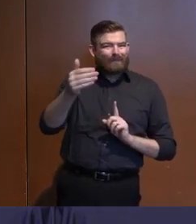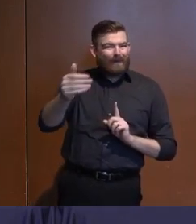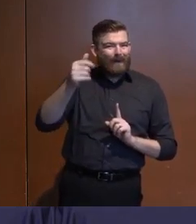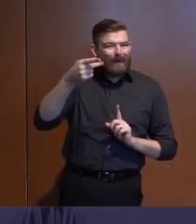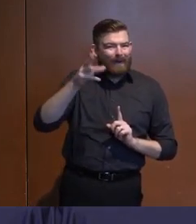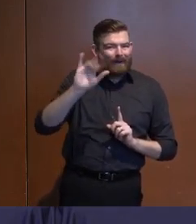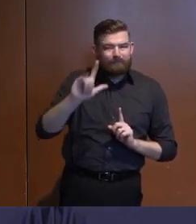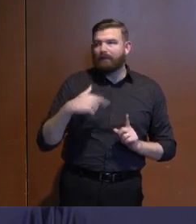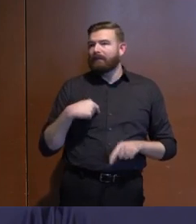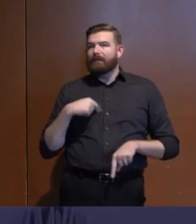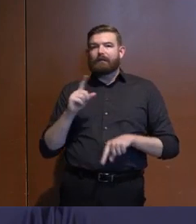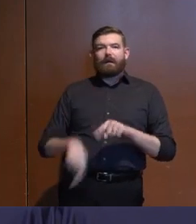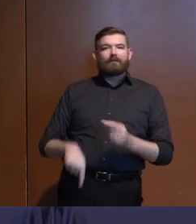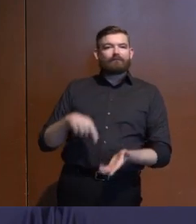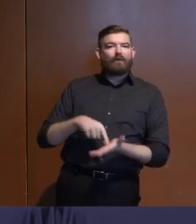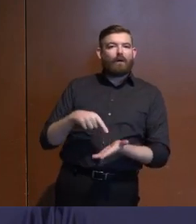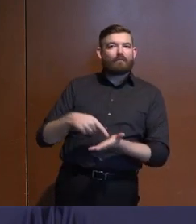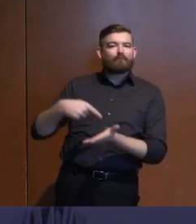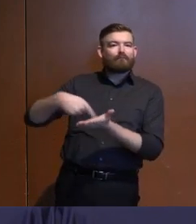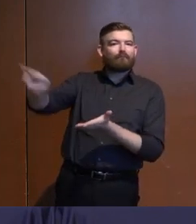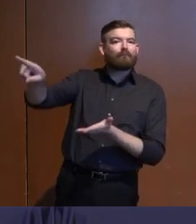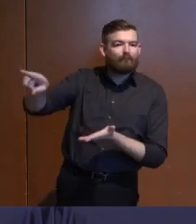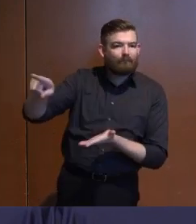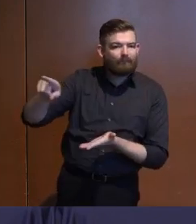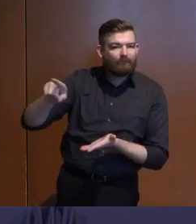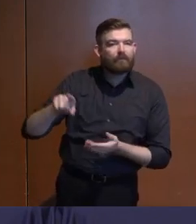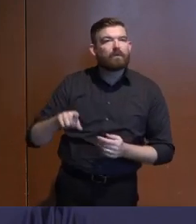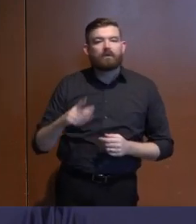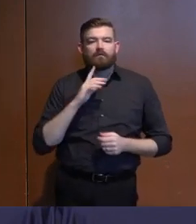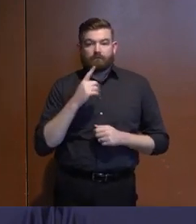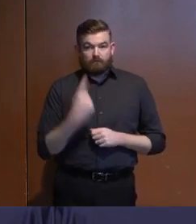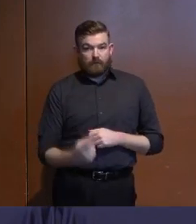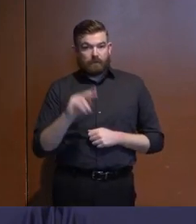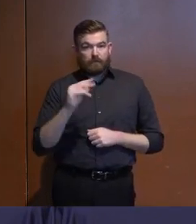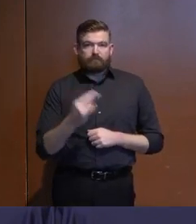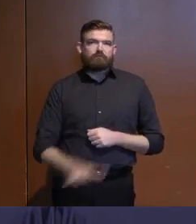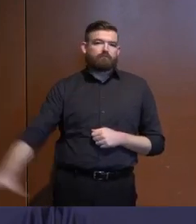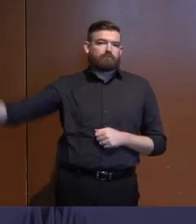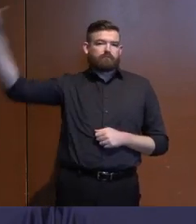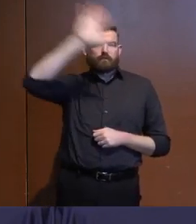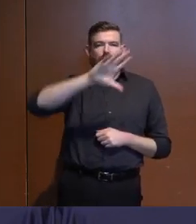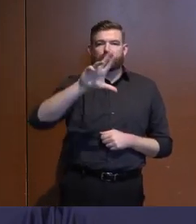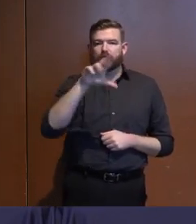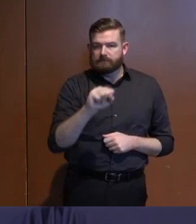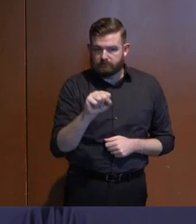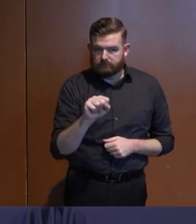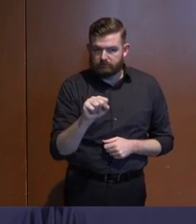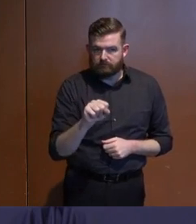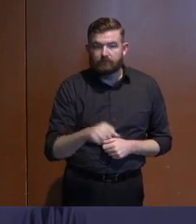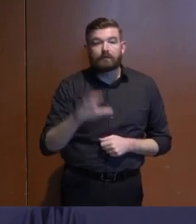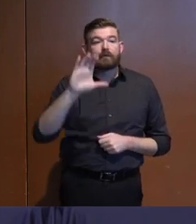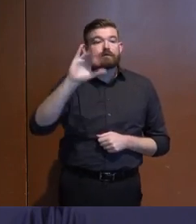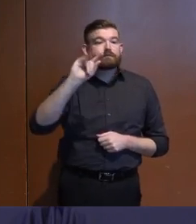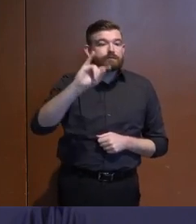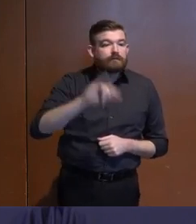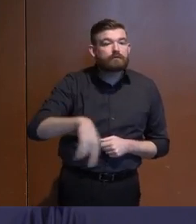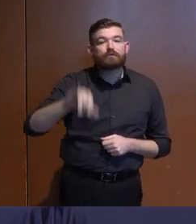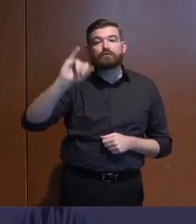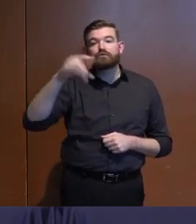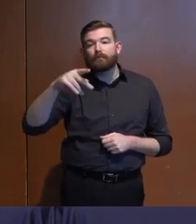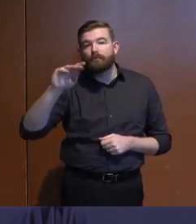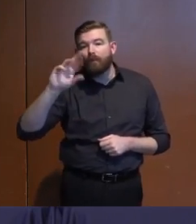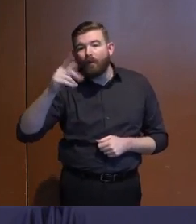Working alongside major national mortgage lenders, including Citigroup, J.P. Morgan Chase, U.S. Bank, Wells